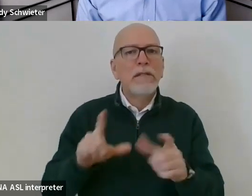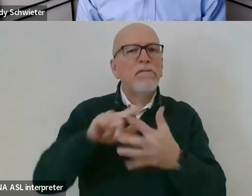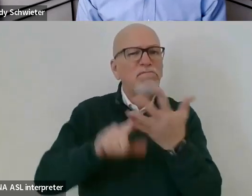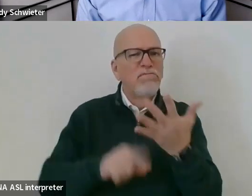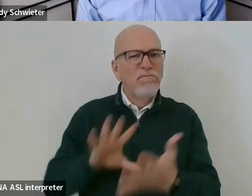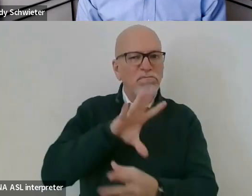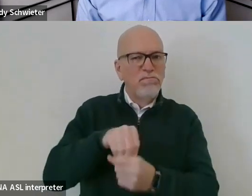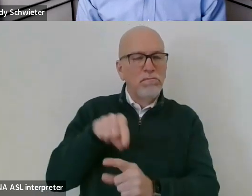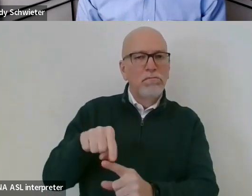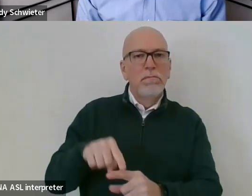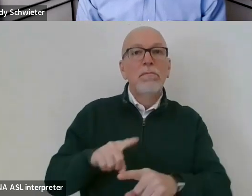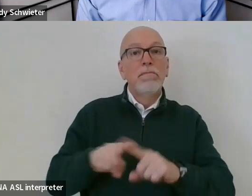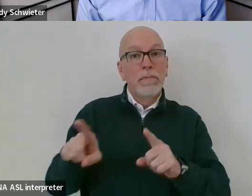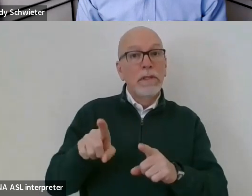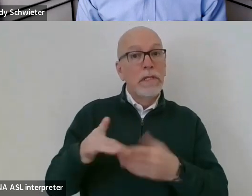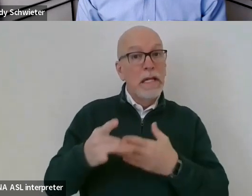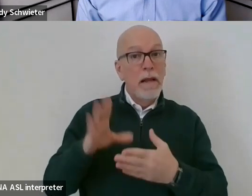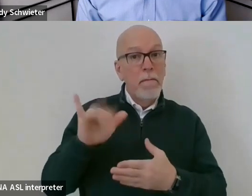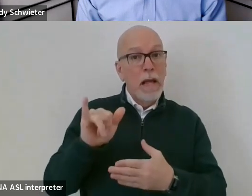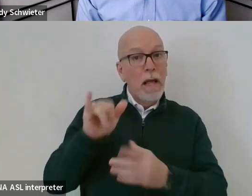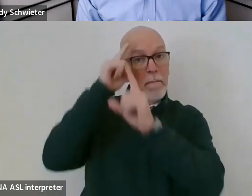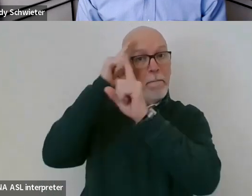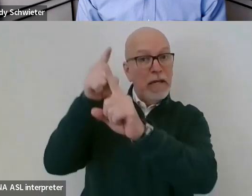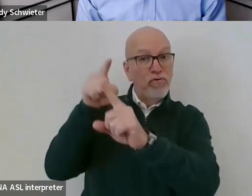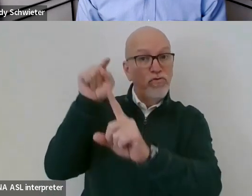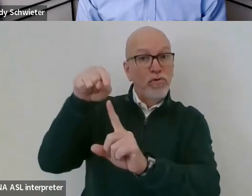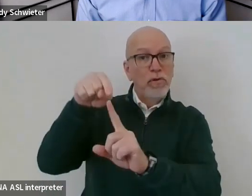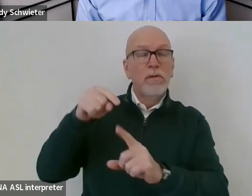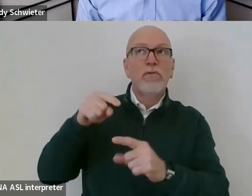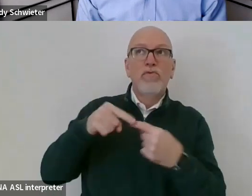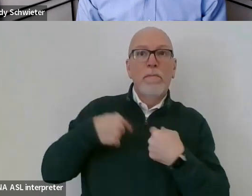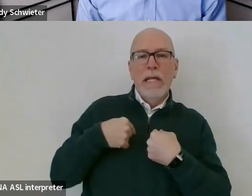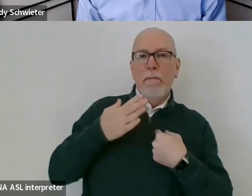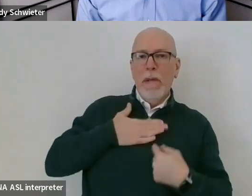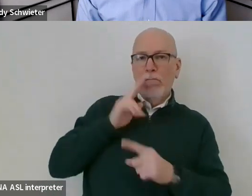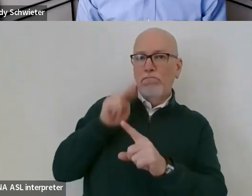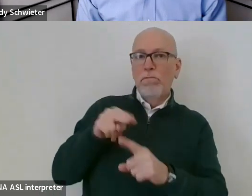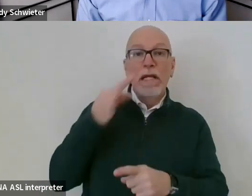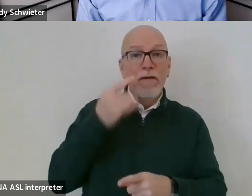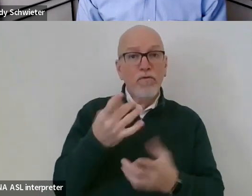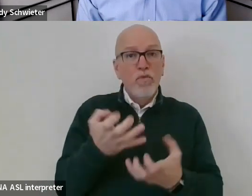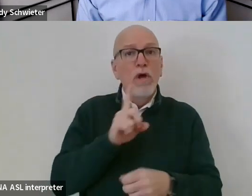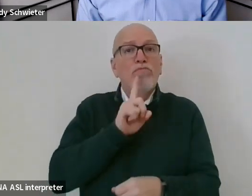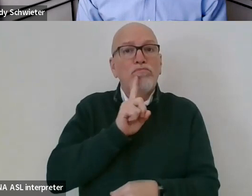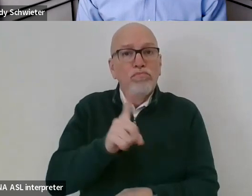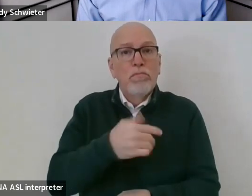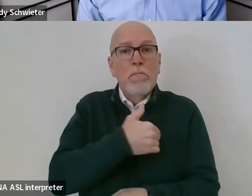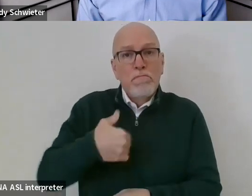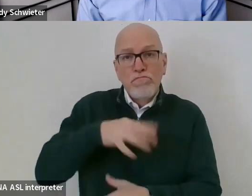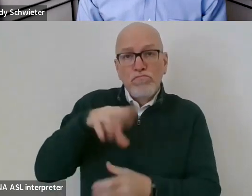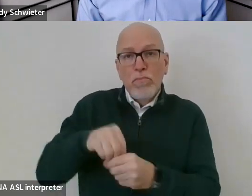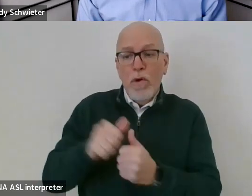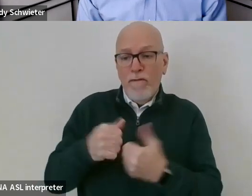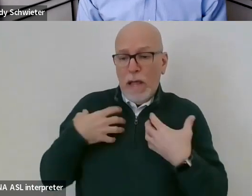at the same time, it's driven by the mission in my eyes and what I see. If you want to be a true member of the healthcare team,